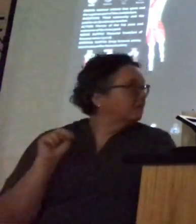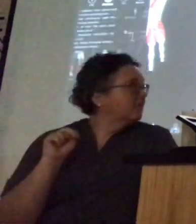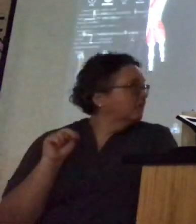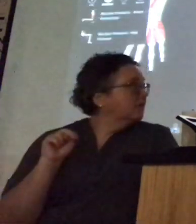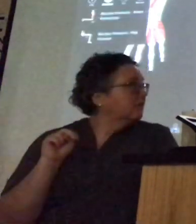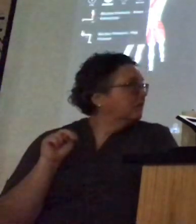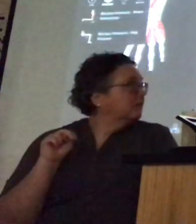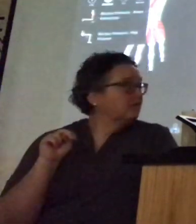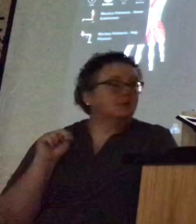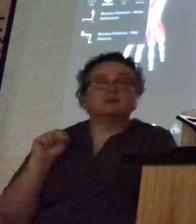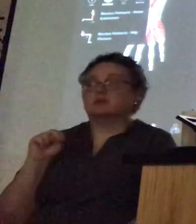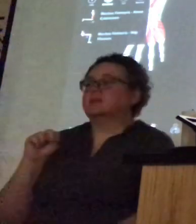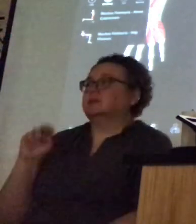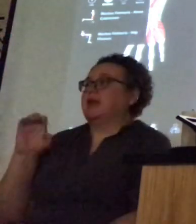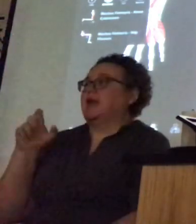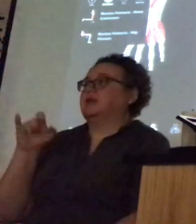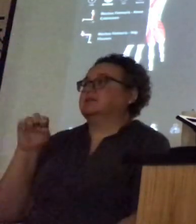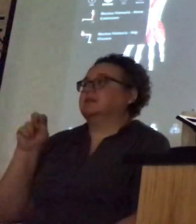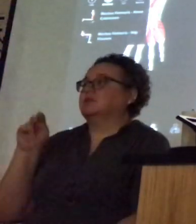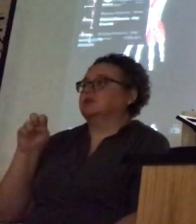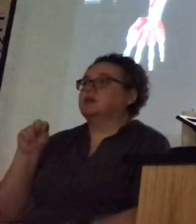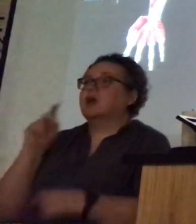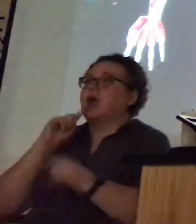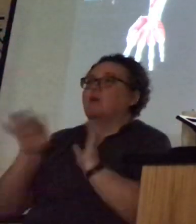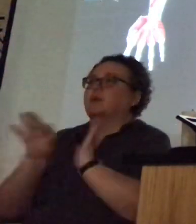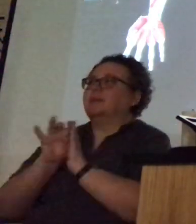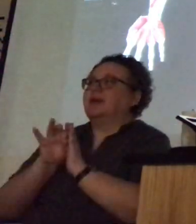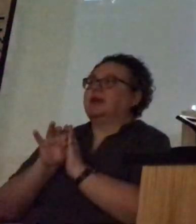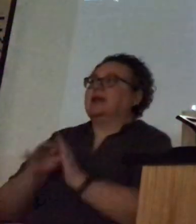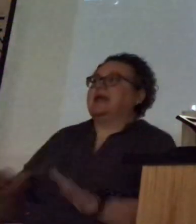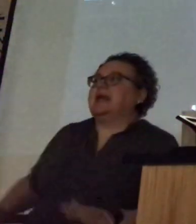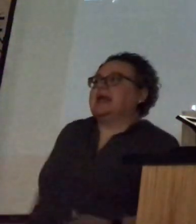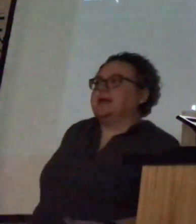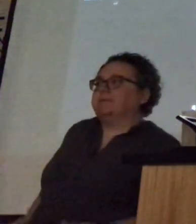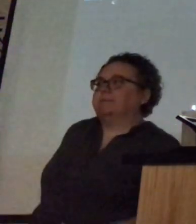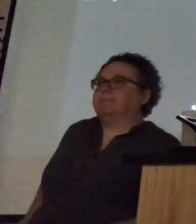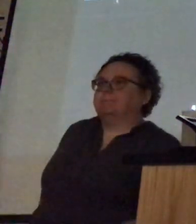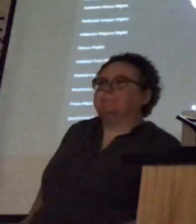Go to motion, and I'll choose hip flexion.